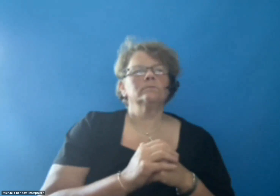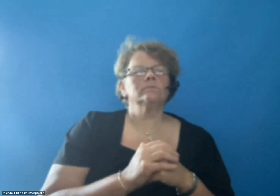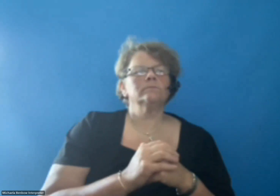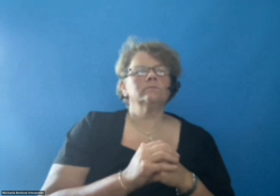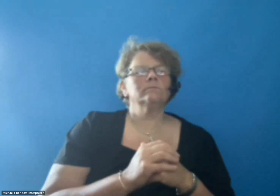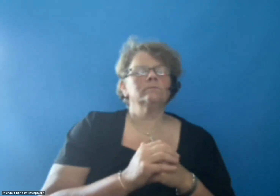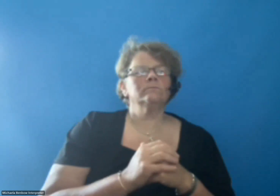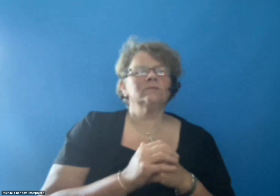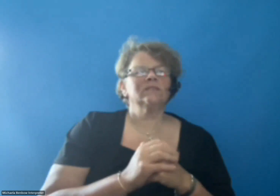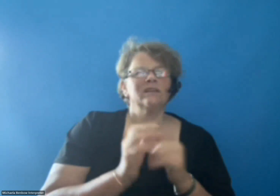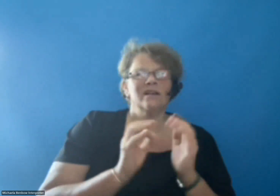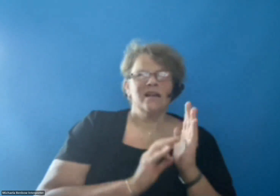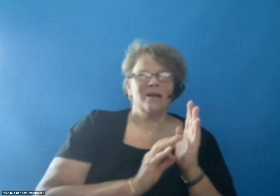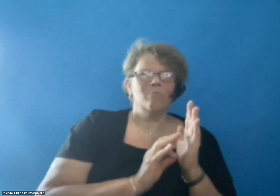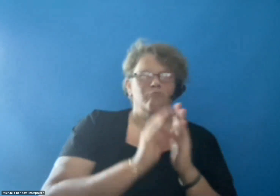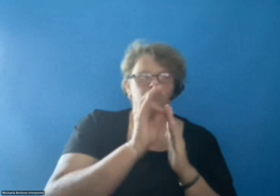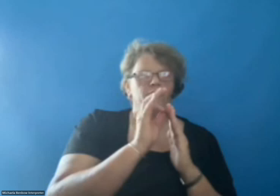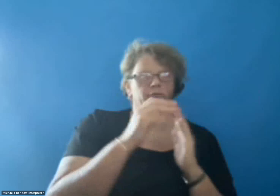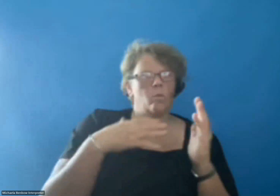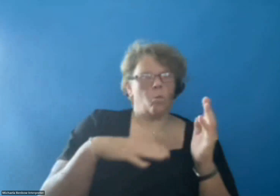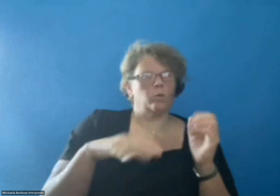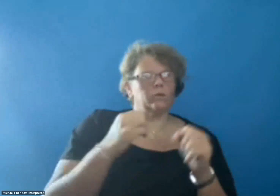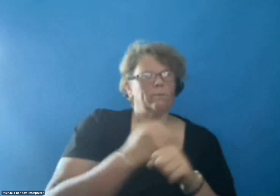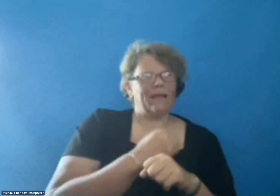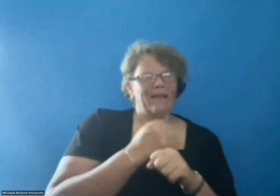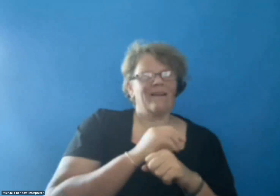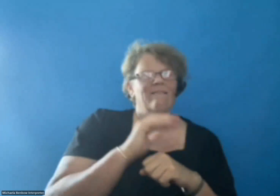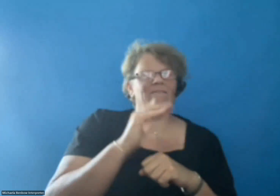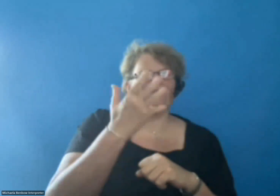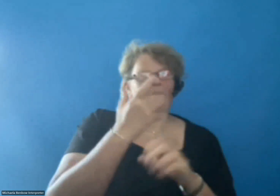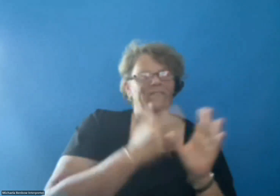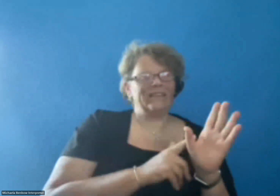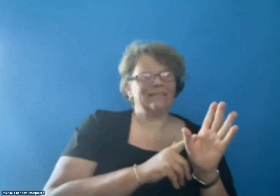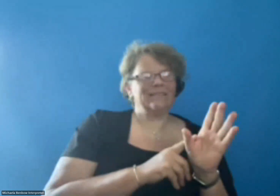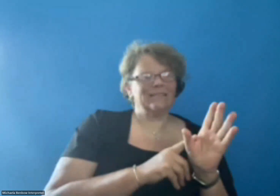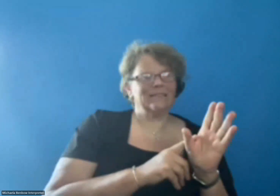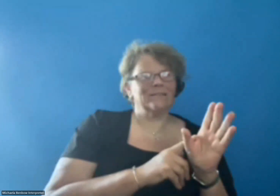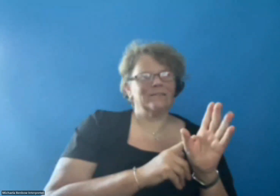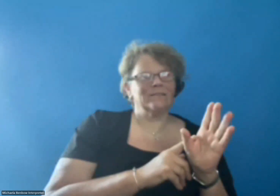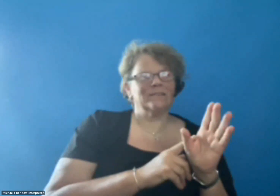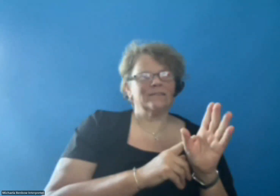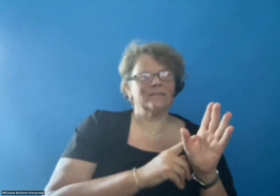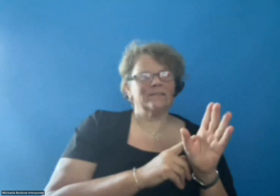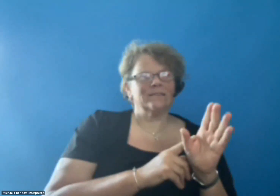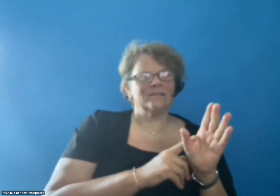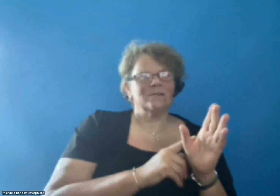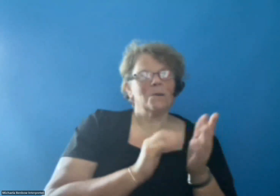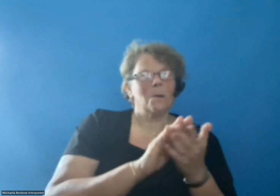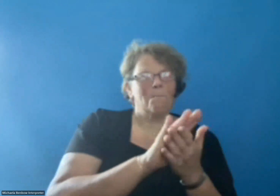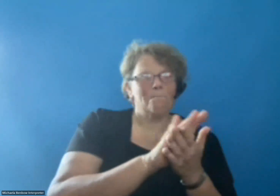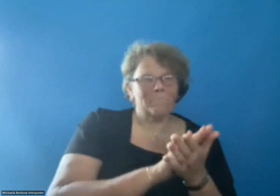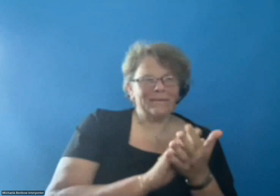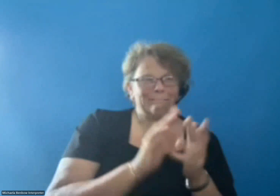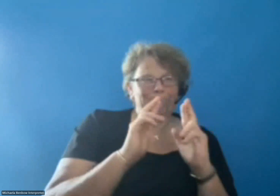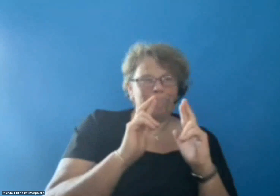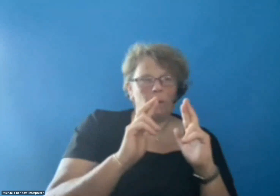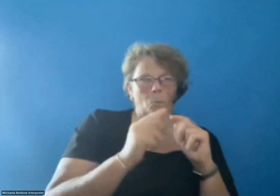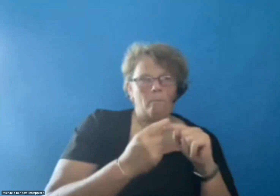the kind of improvement that we want to make from over the next 5 years actually probably will get us back to where we